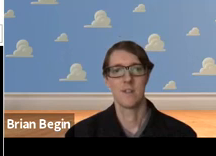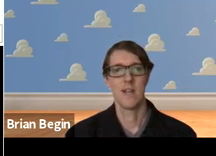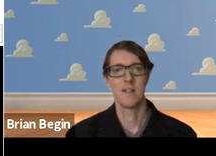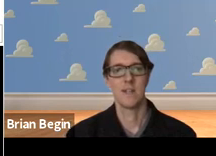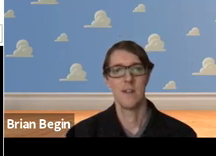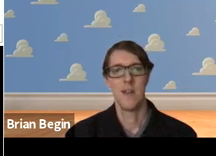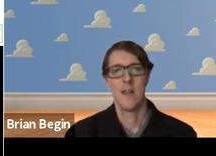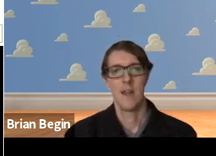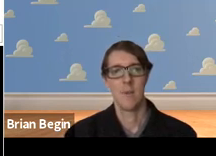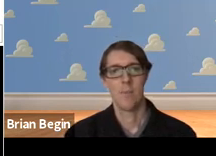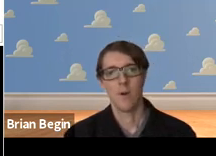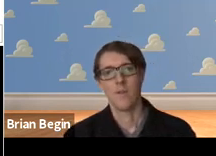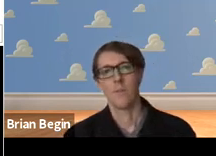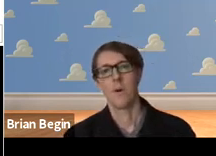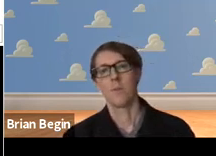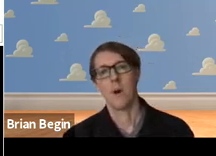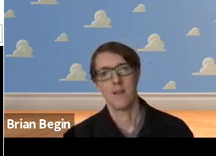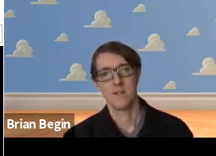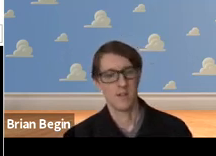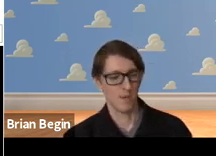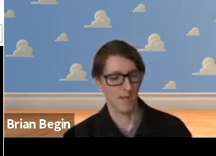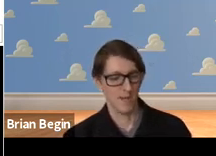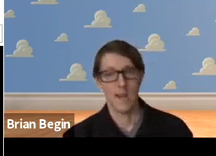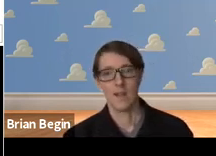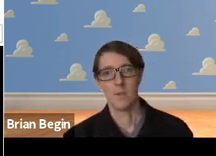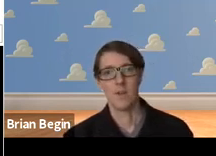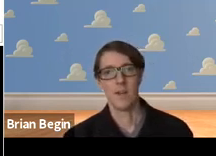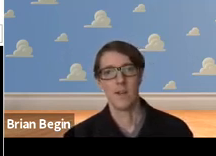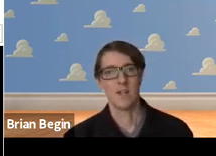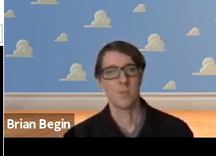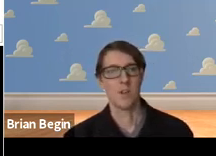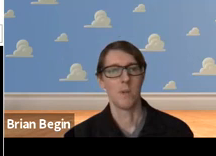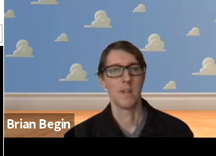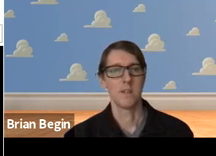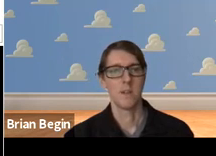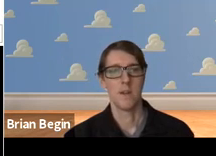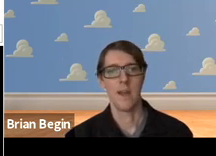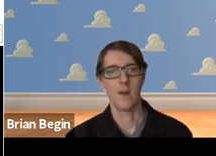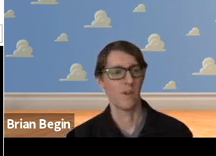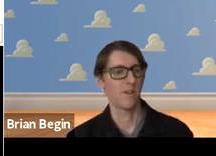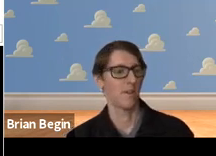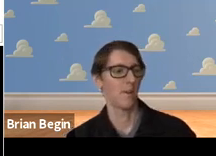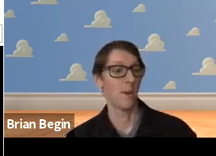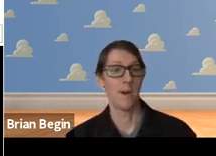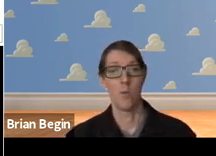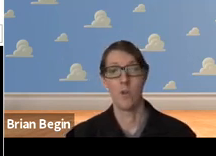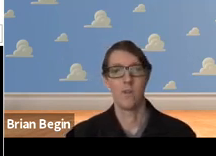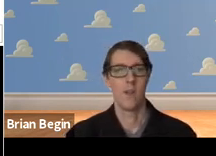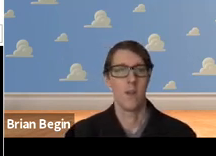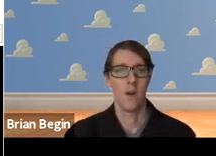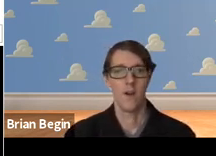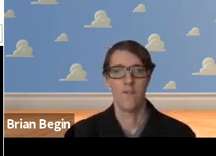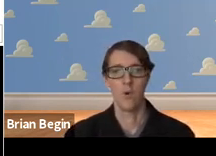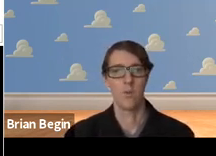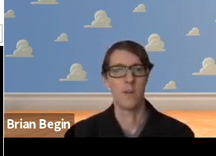2018, and I'm a part of the Public Policy Committee and Community Engagement Committees. And I want to tell you a little bit about what